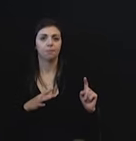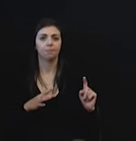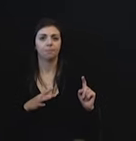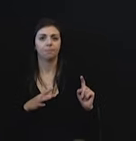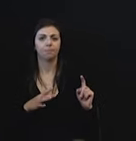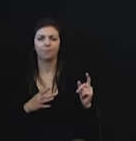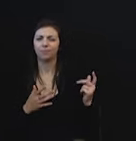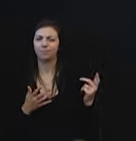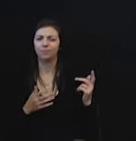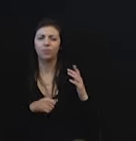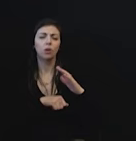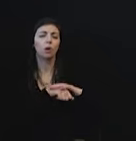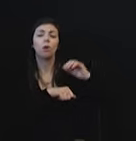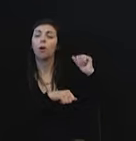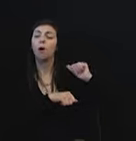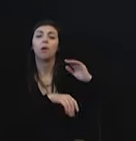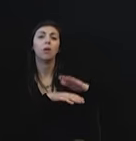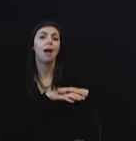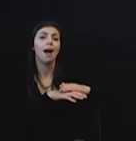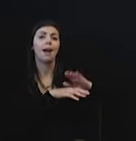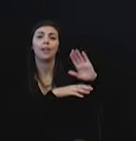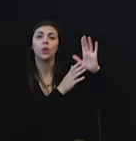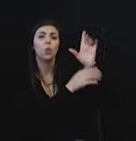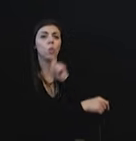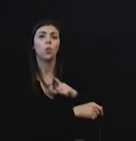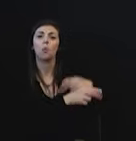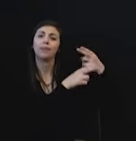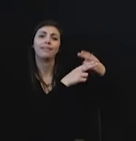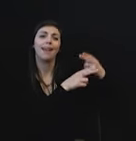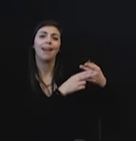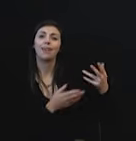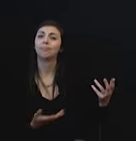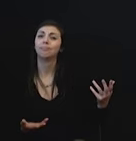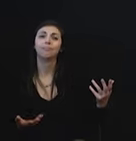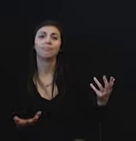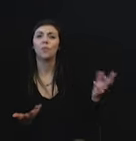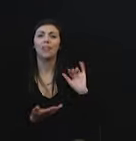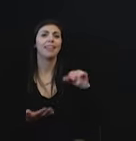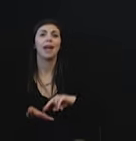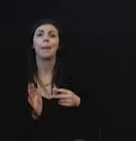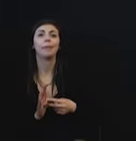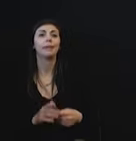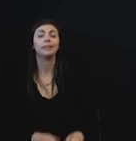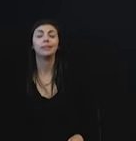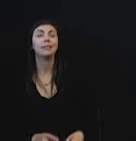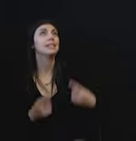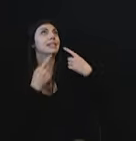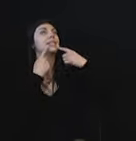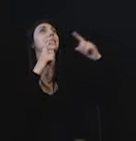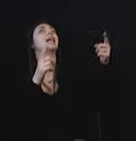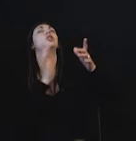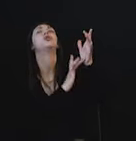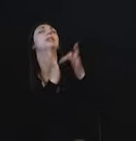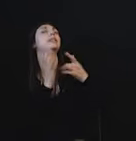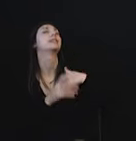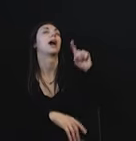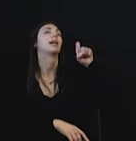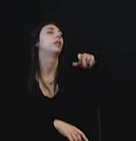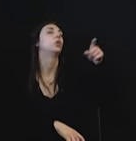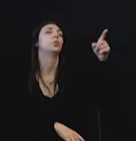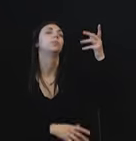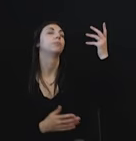Will you just call upon the name of the Lord? What does that mean? Just say, Jesus, I need you. Jesus, I need